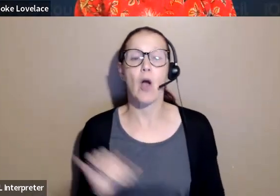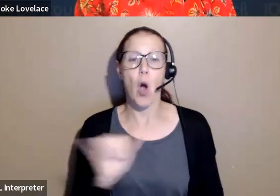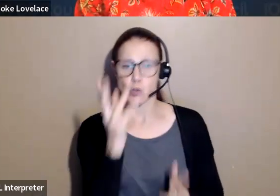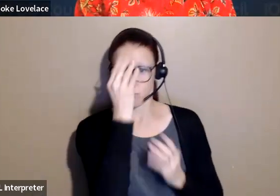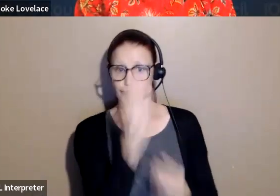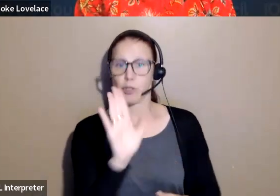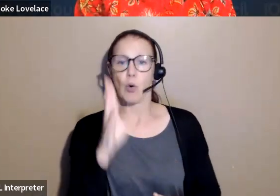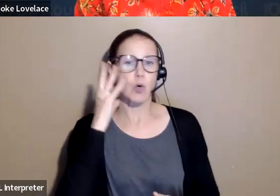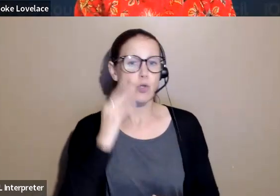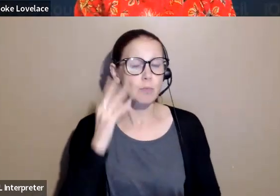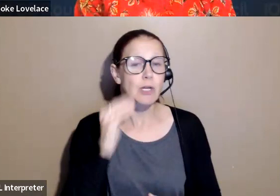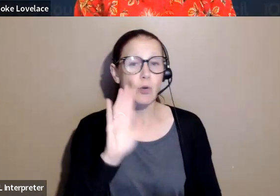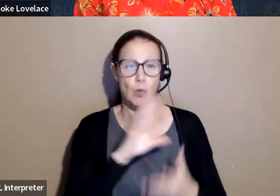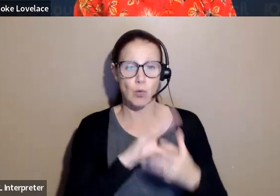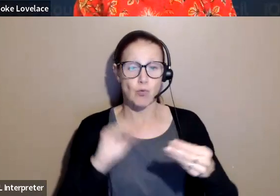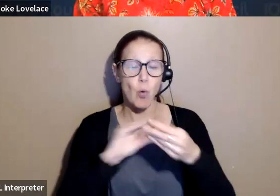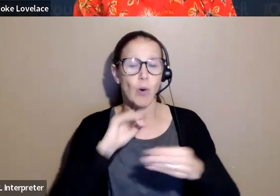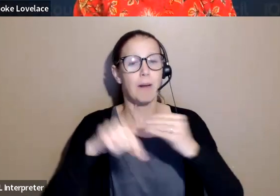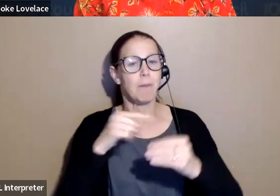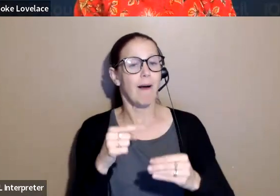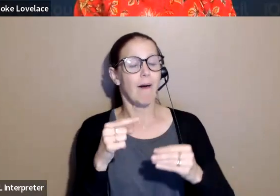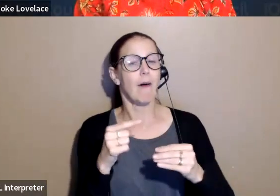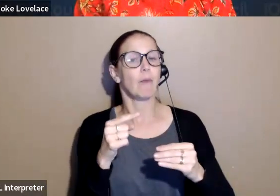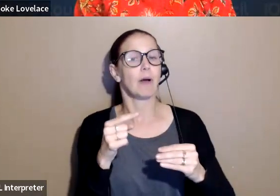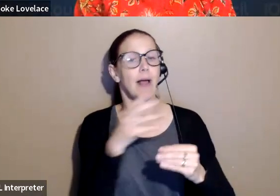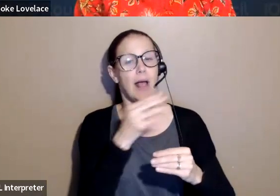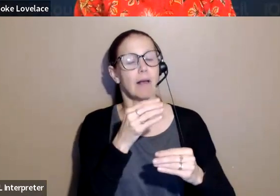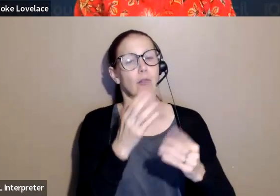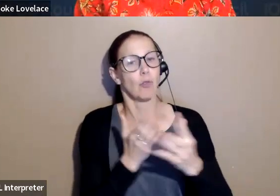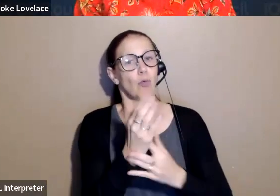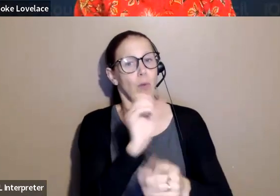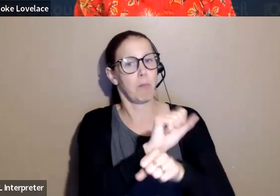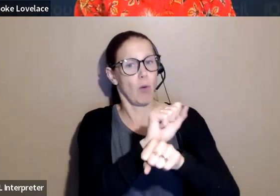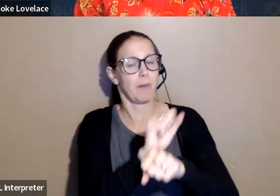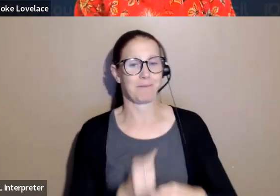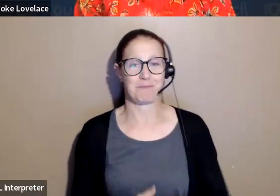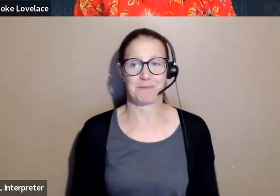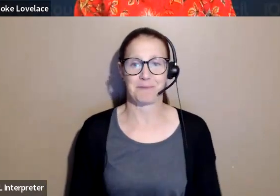your story about and through employment.